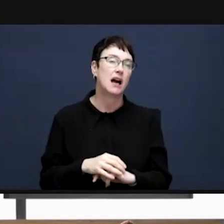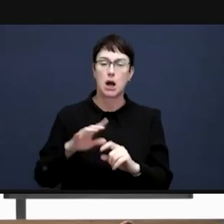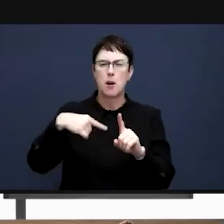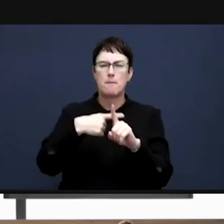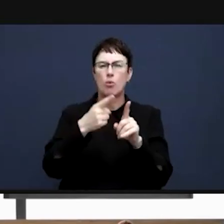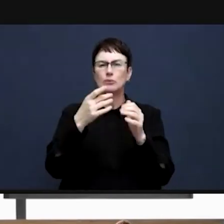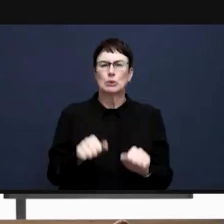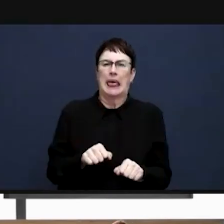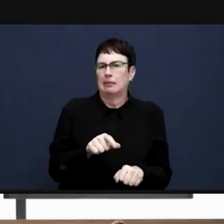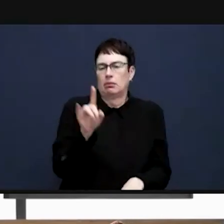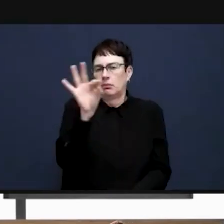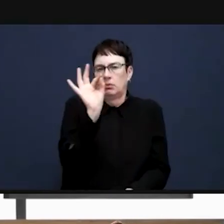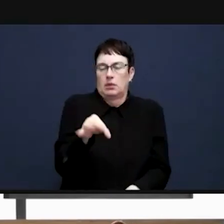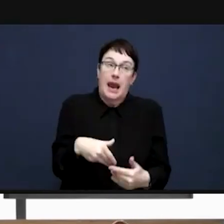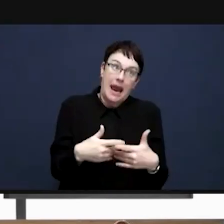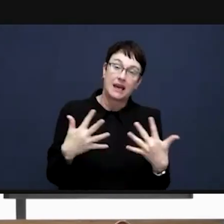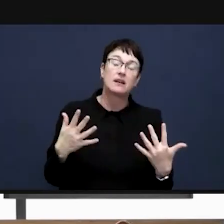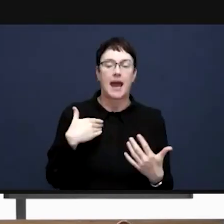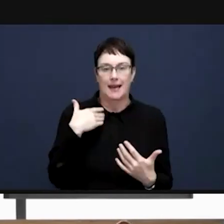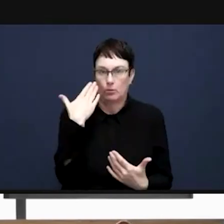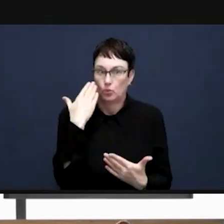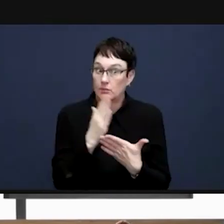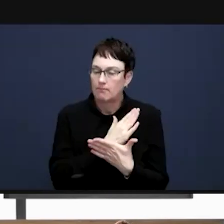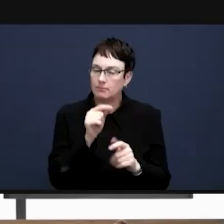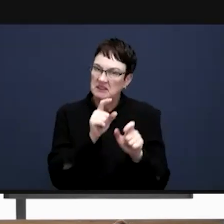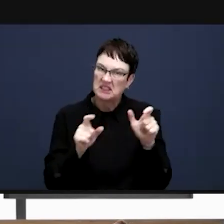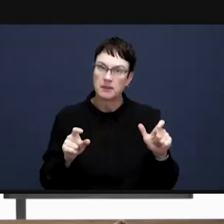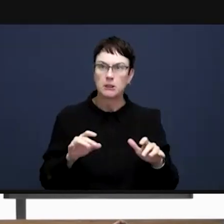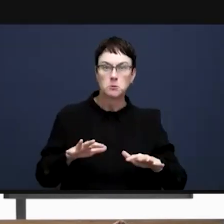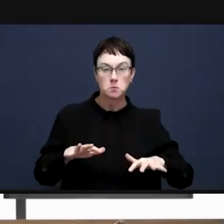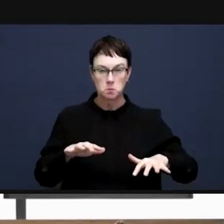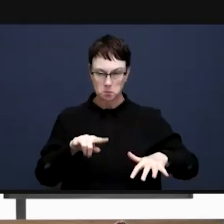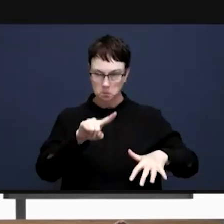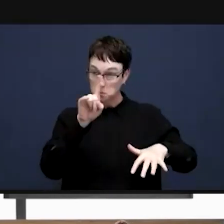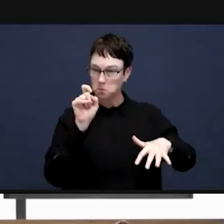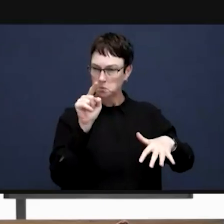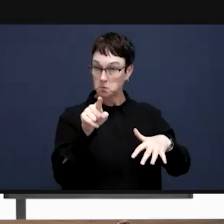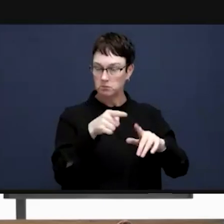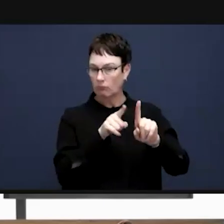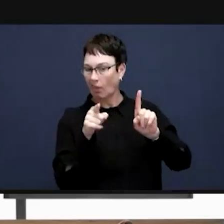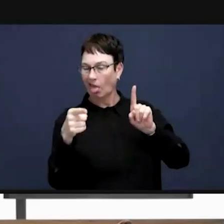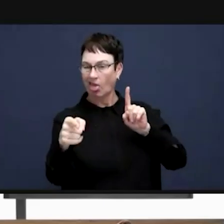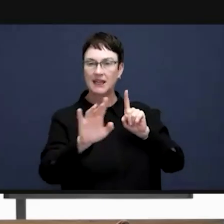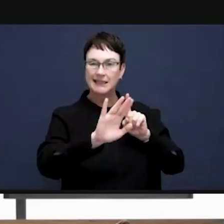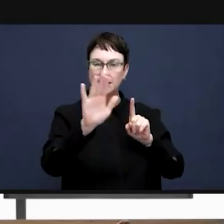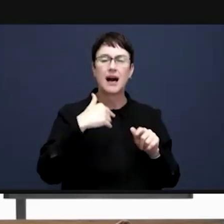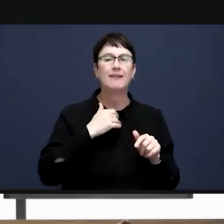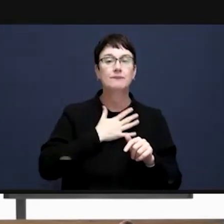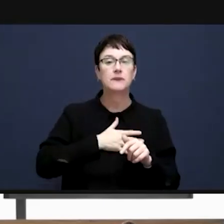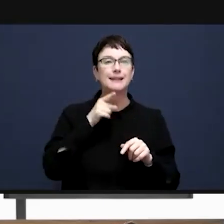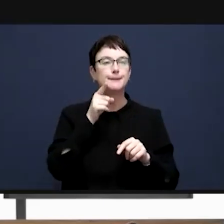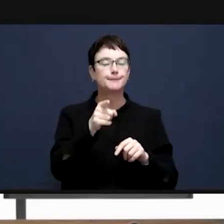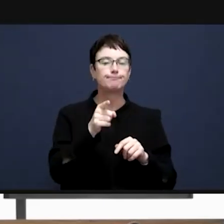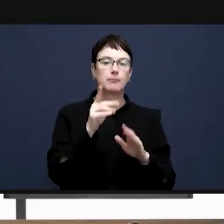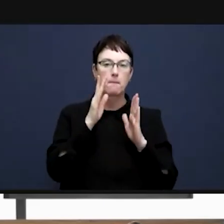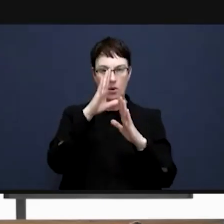Sometimes people take that a little bit too serious and ask about other things. We would like it to have something to do with accessibility. That's kind of the